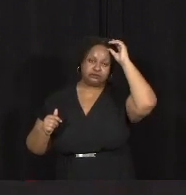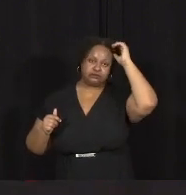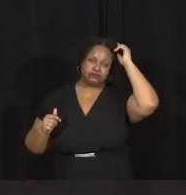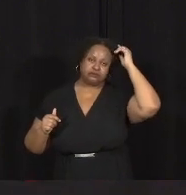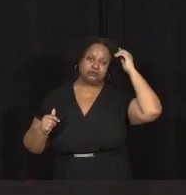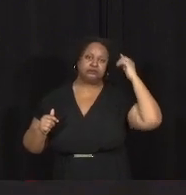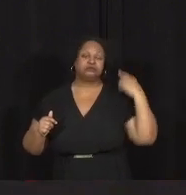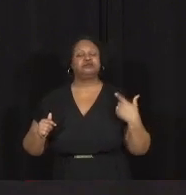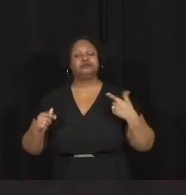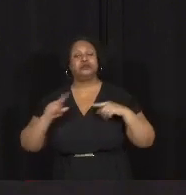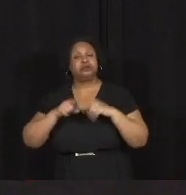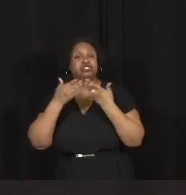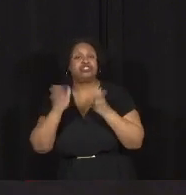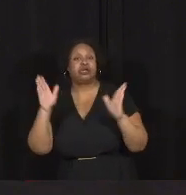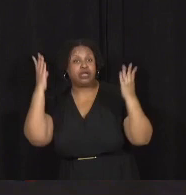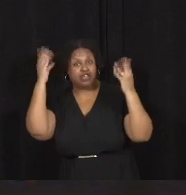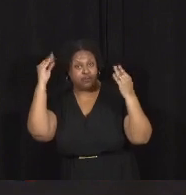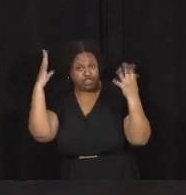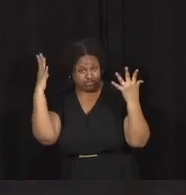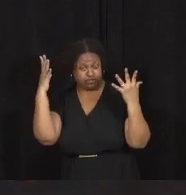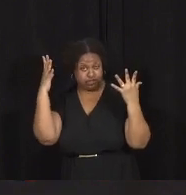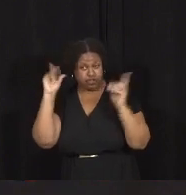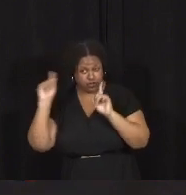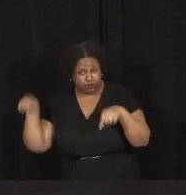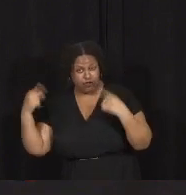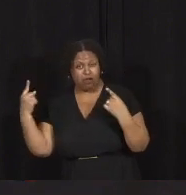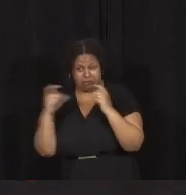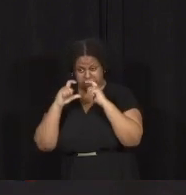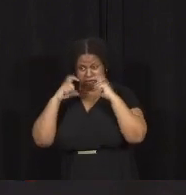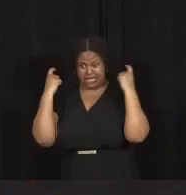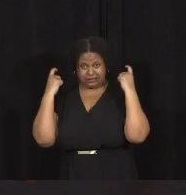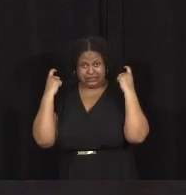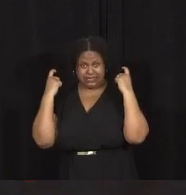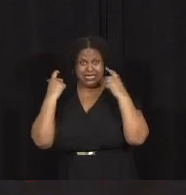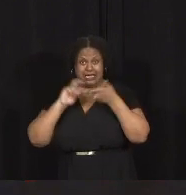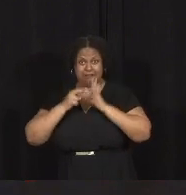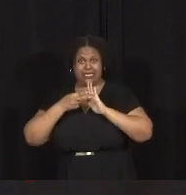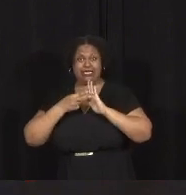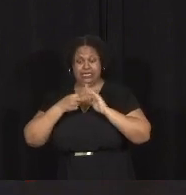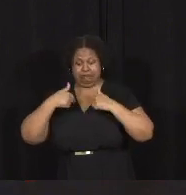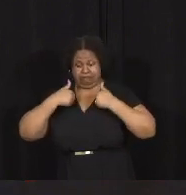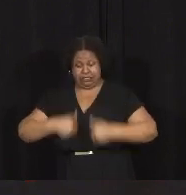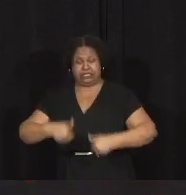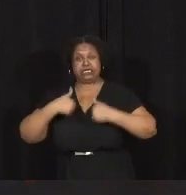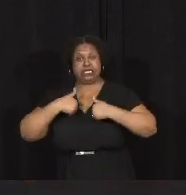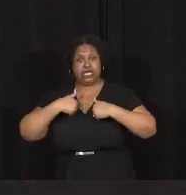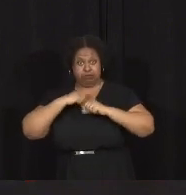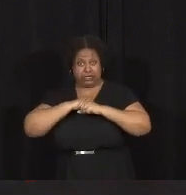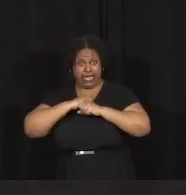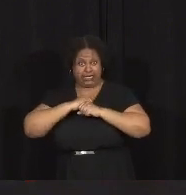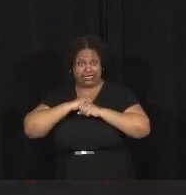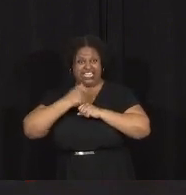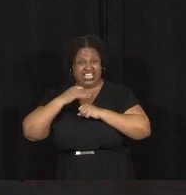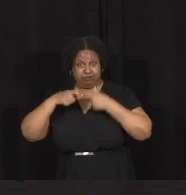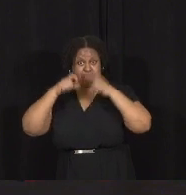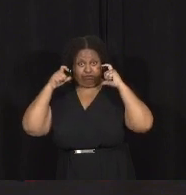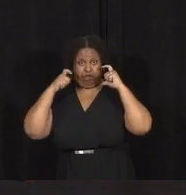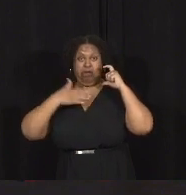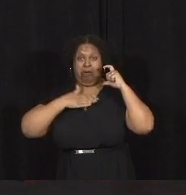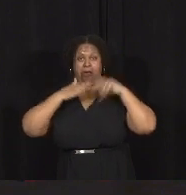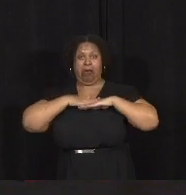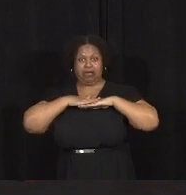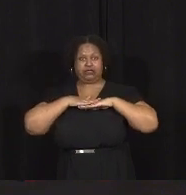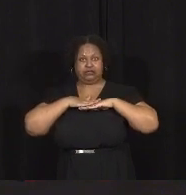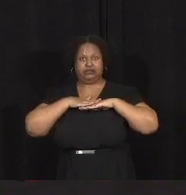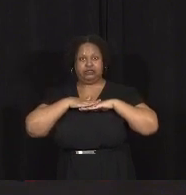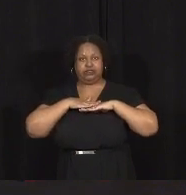not so much that it protects the wearer, other than in a frontline healthcare setting.